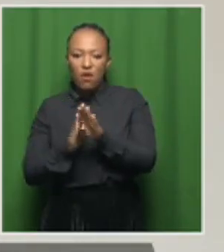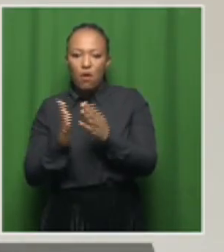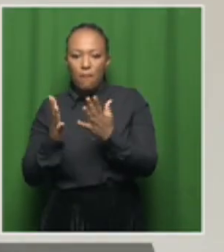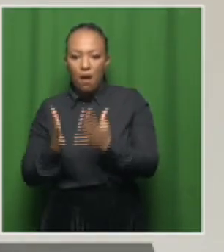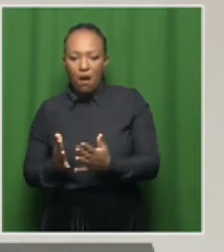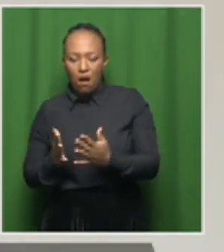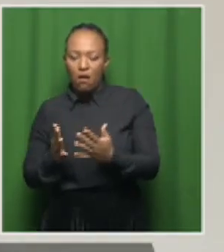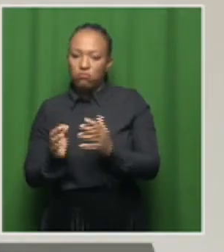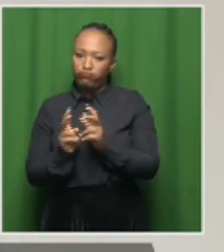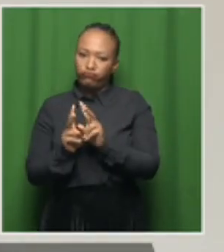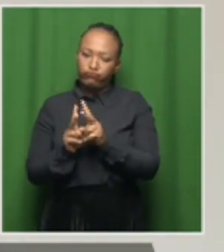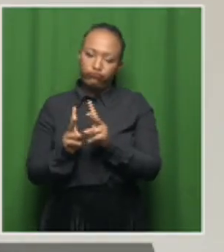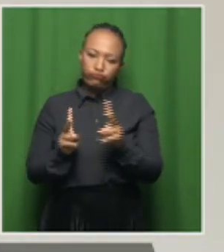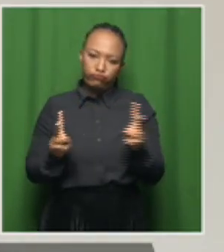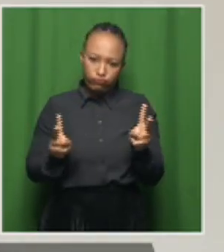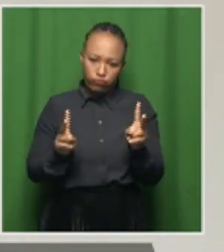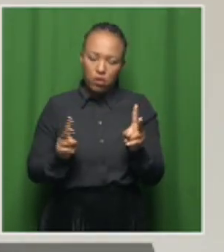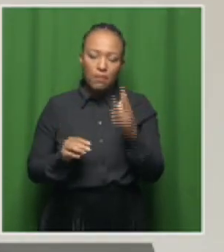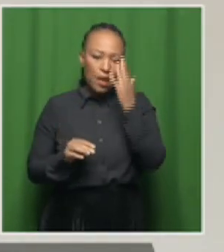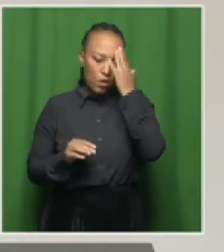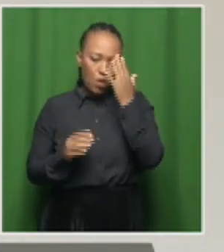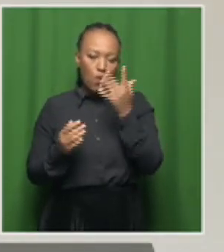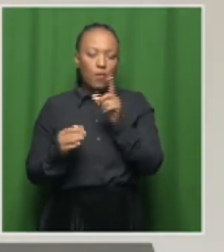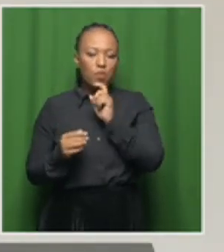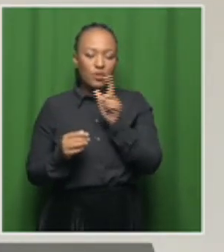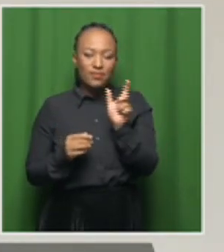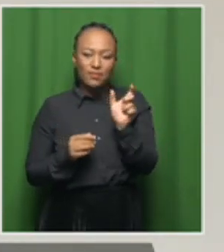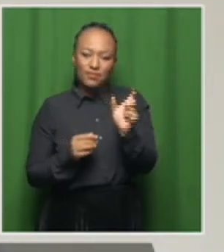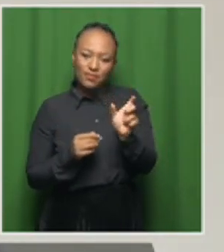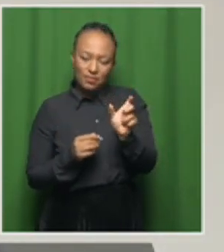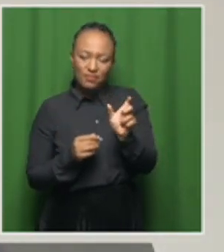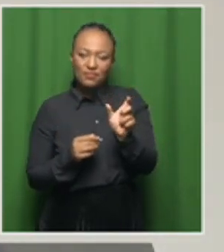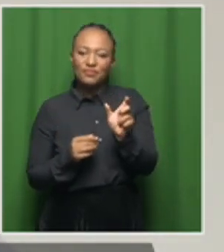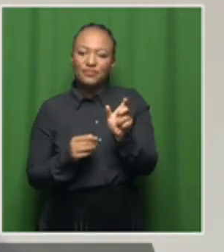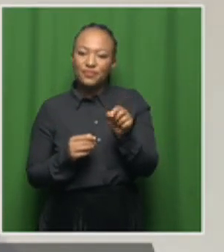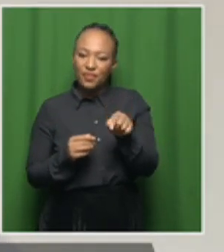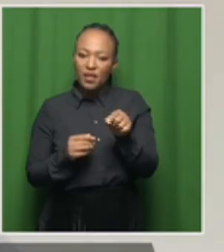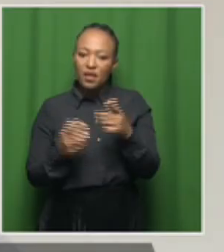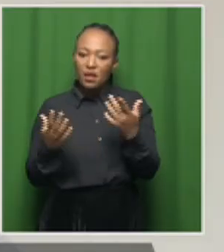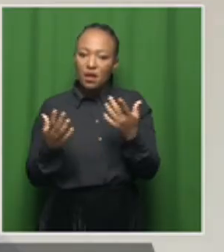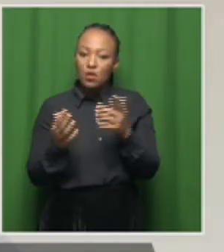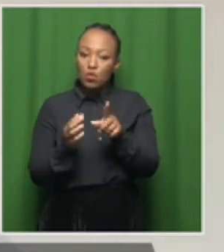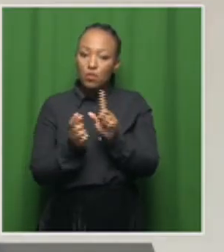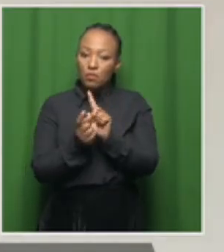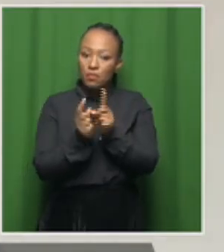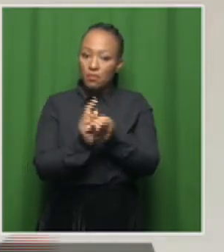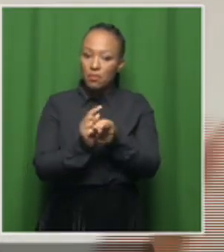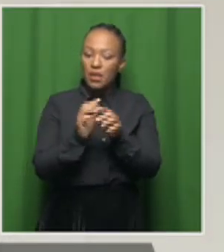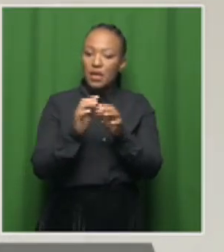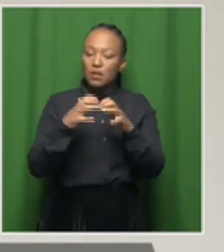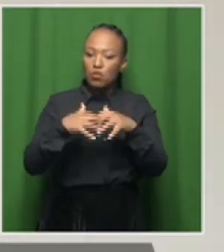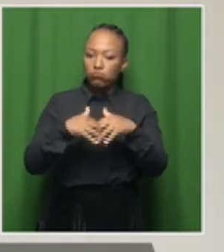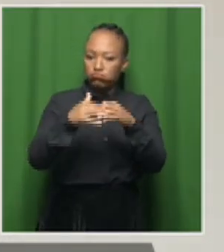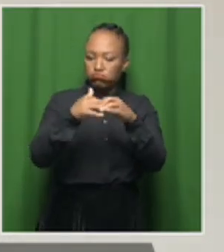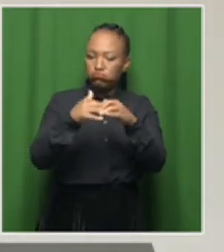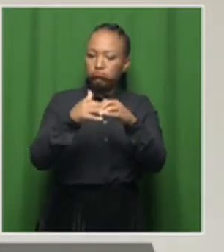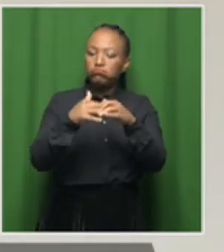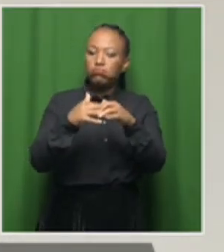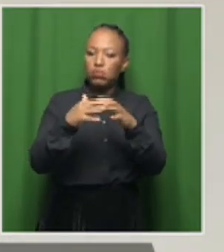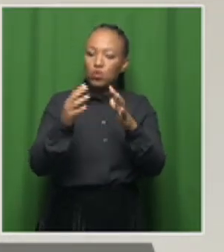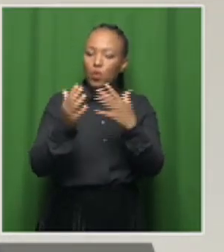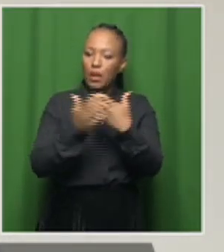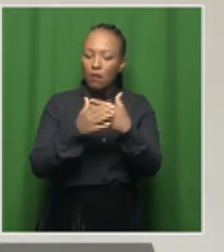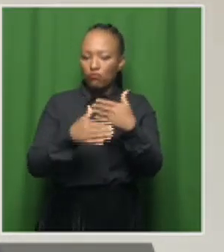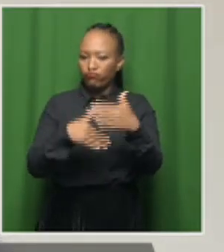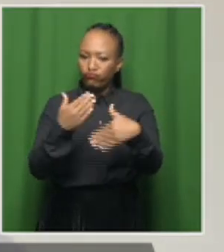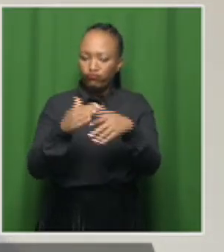developer. And I know I'm using jargon now, but when you get into becoming a developer, you're able to then navigate your way